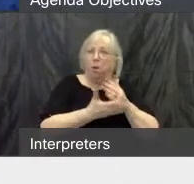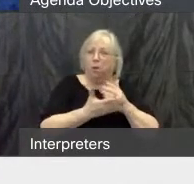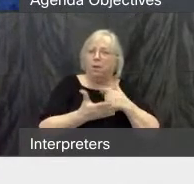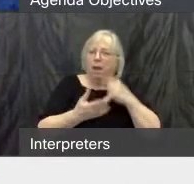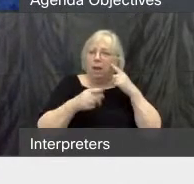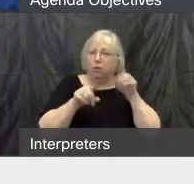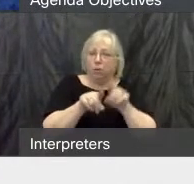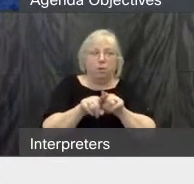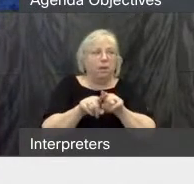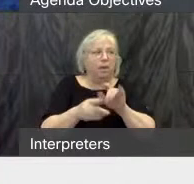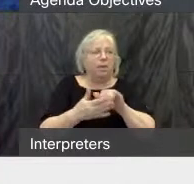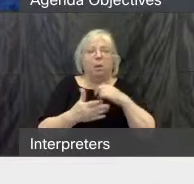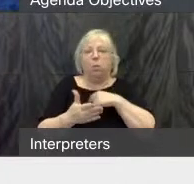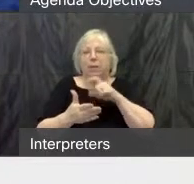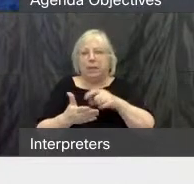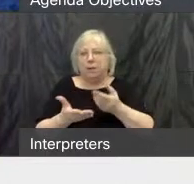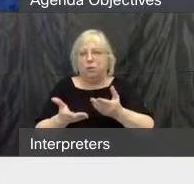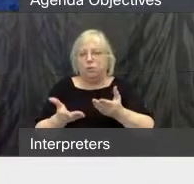need to raise the permit